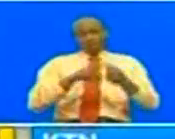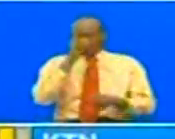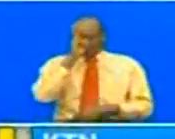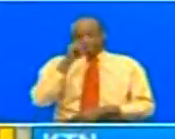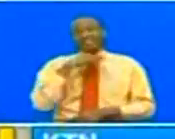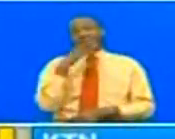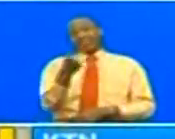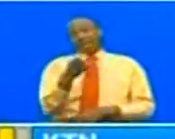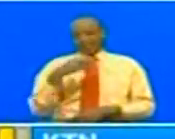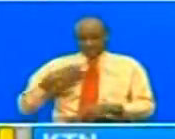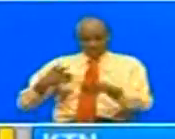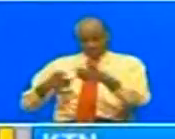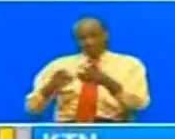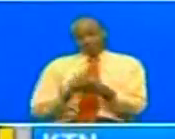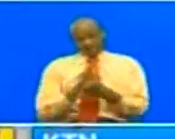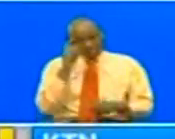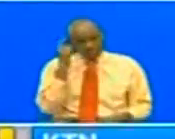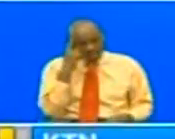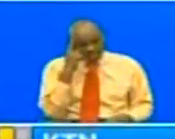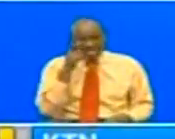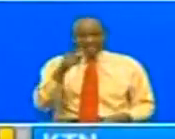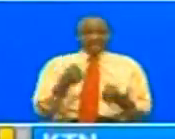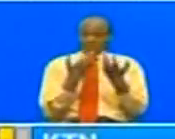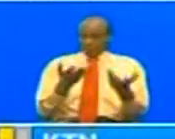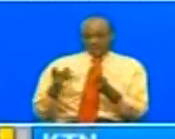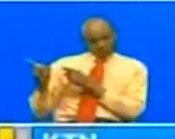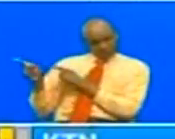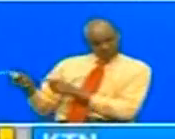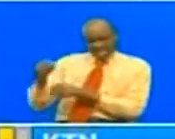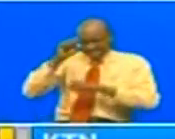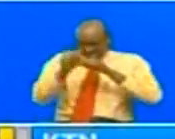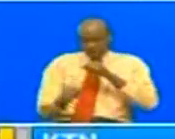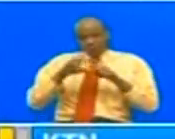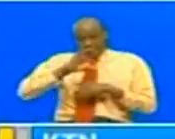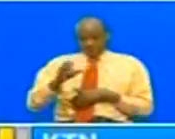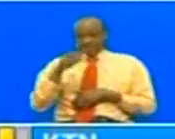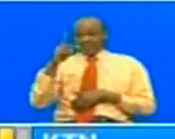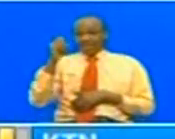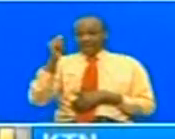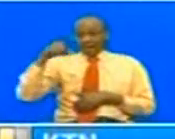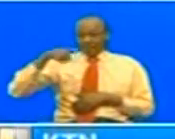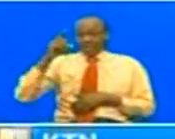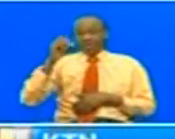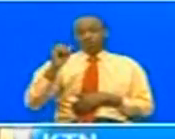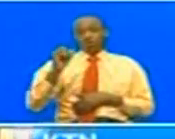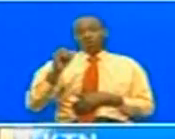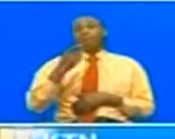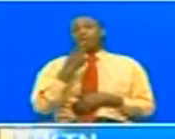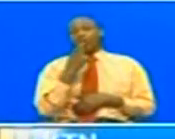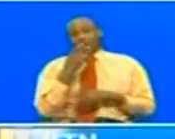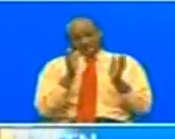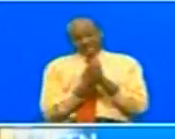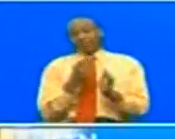reportedly mistaken for cattle rustlers. This was here, to the south of the county in Kapedo, where the Pokot from Baringo